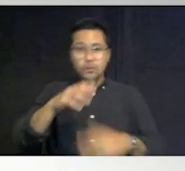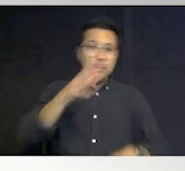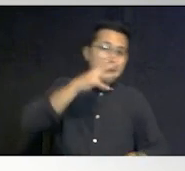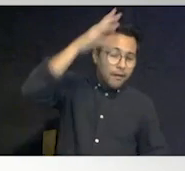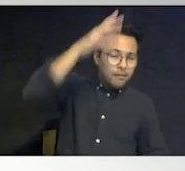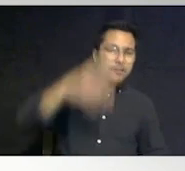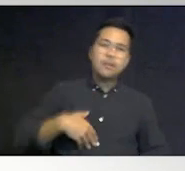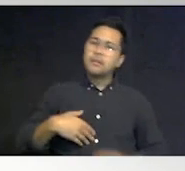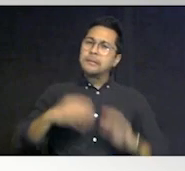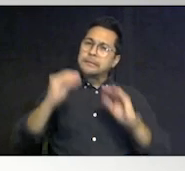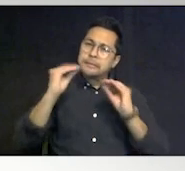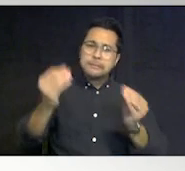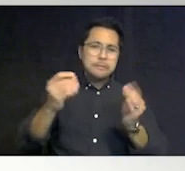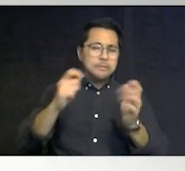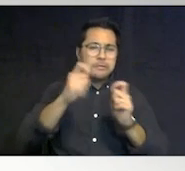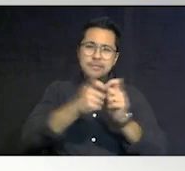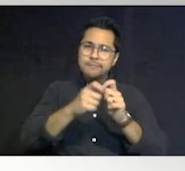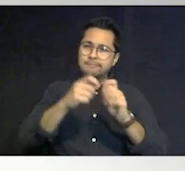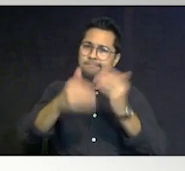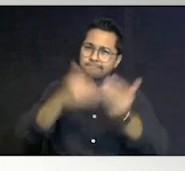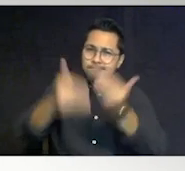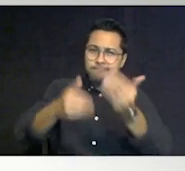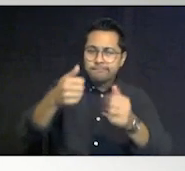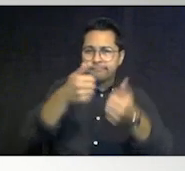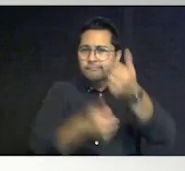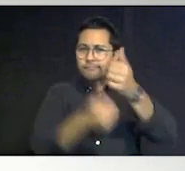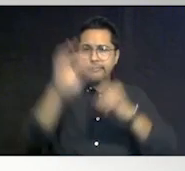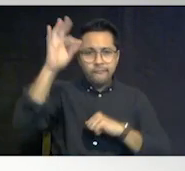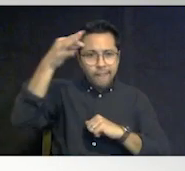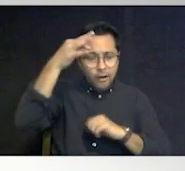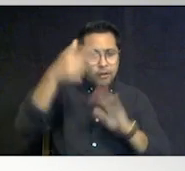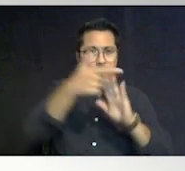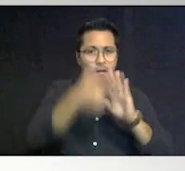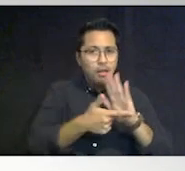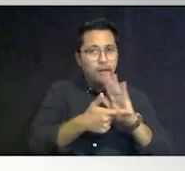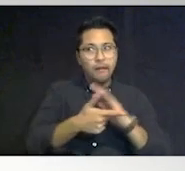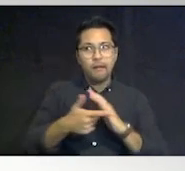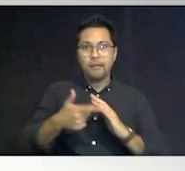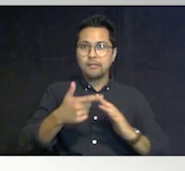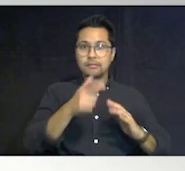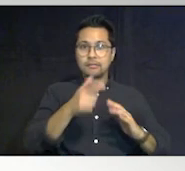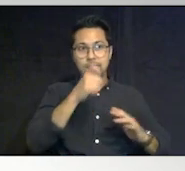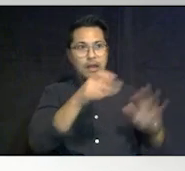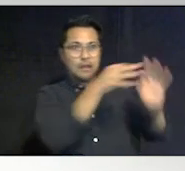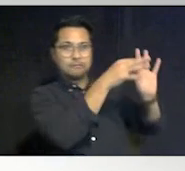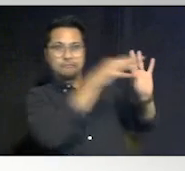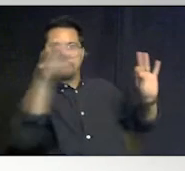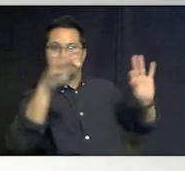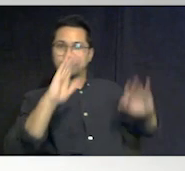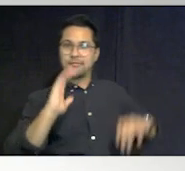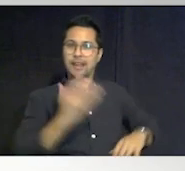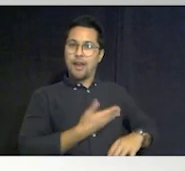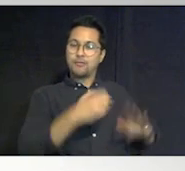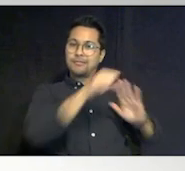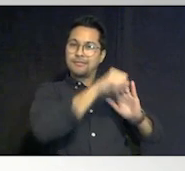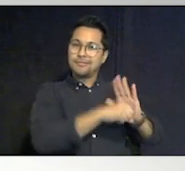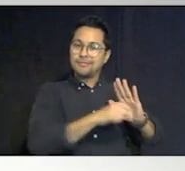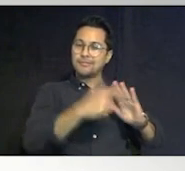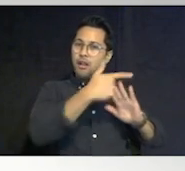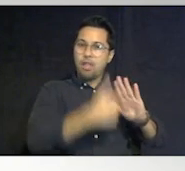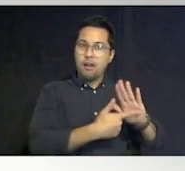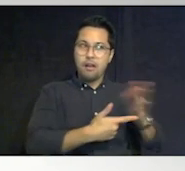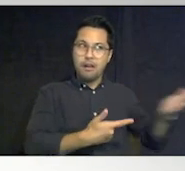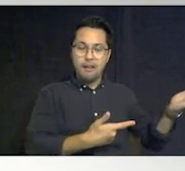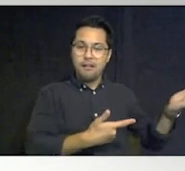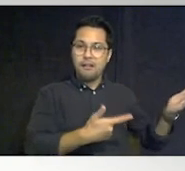specific procedures under federal law. It's actually not even codified in our state rules. So we maintain that it's a voluntary process. But again, I think